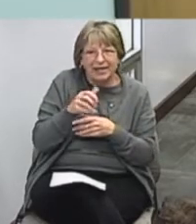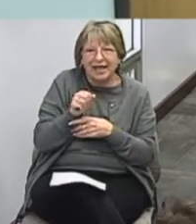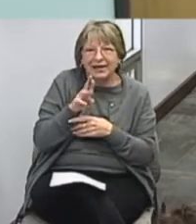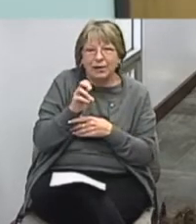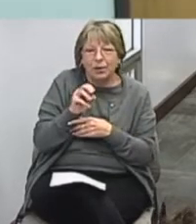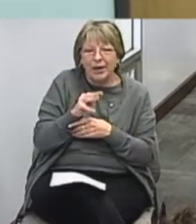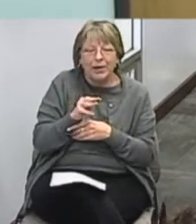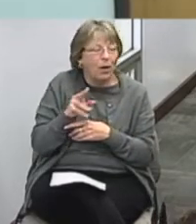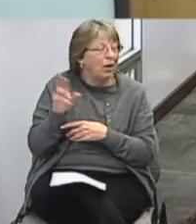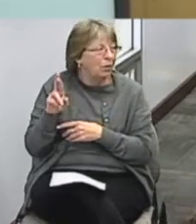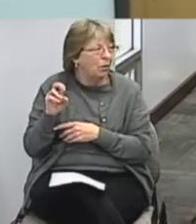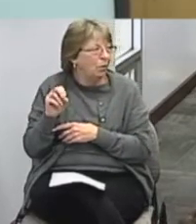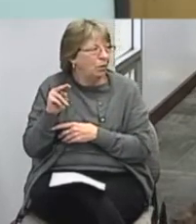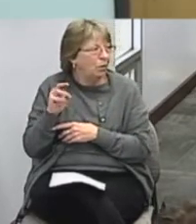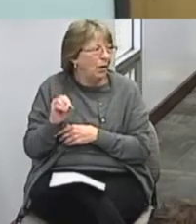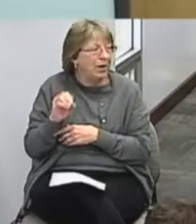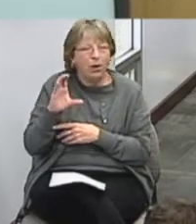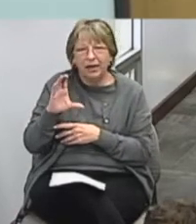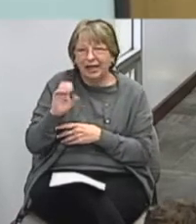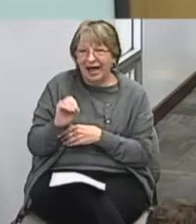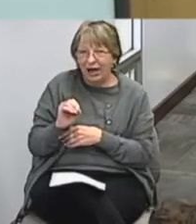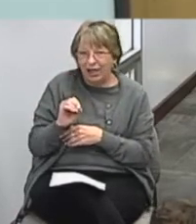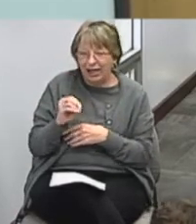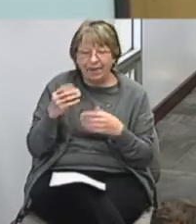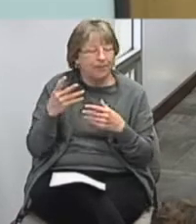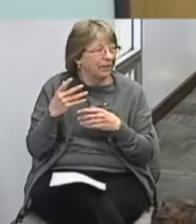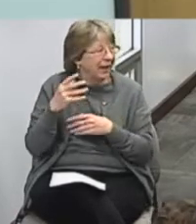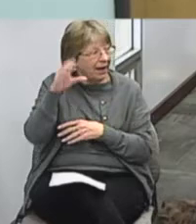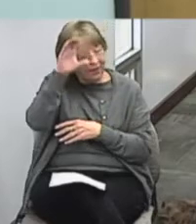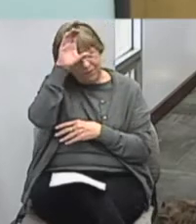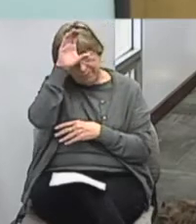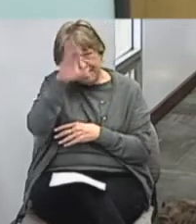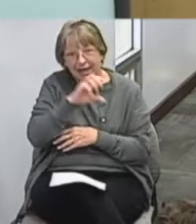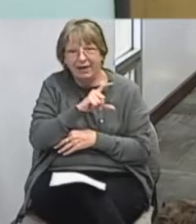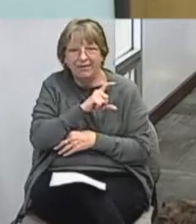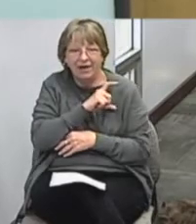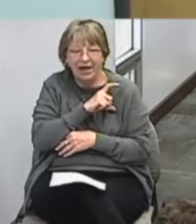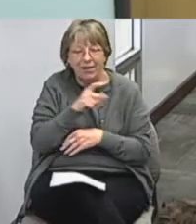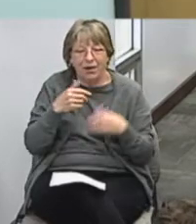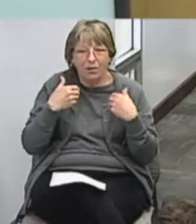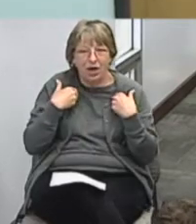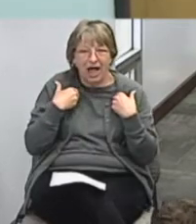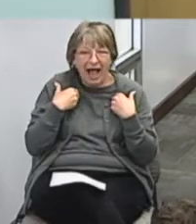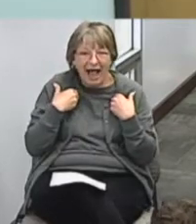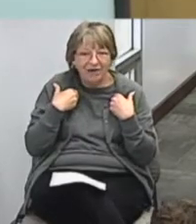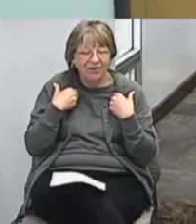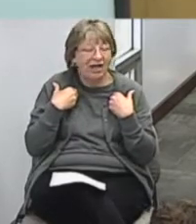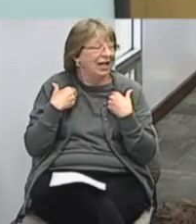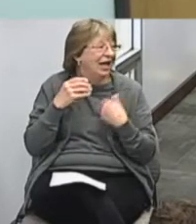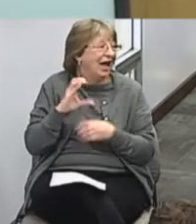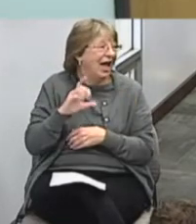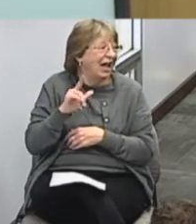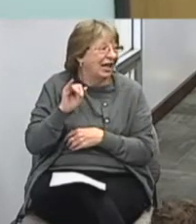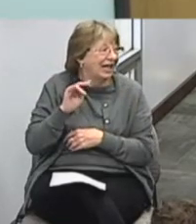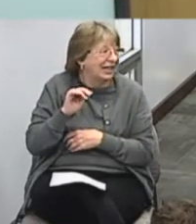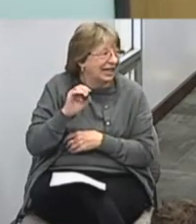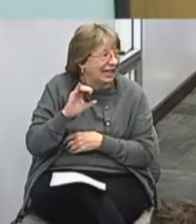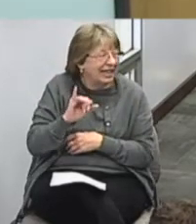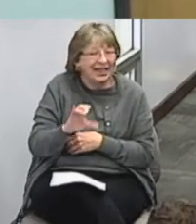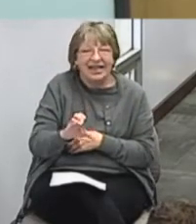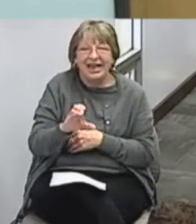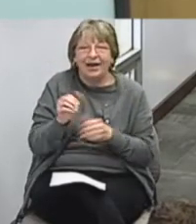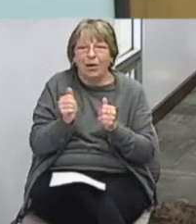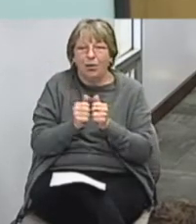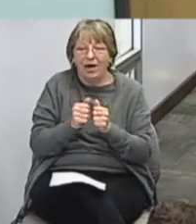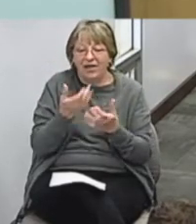Police will conduct a kids' bike radio and safety clinic with free bike helmets donated by Harleys.